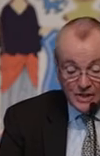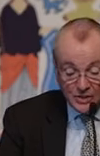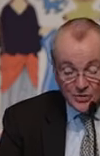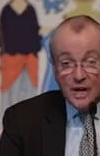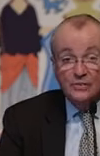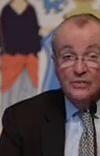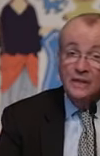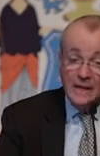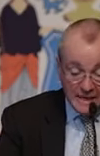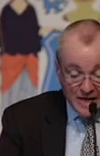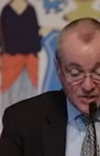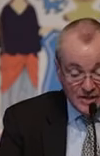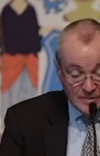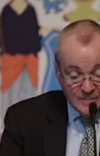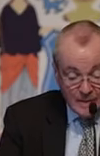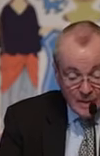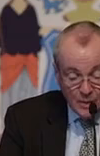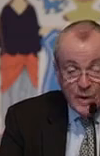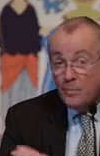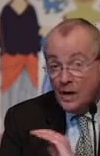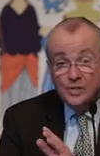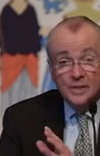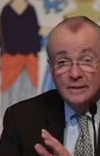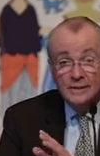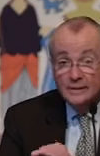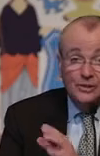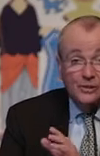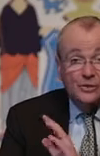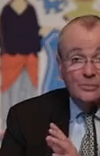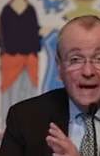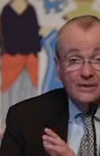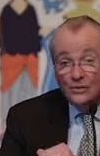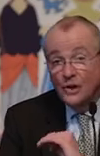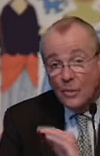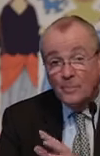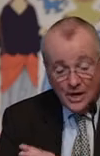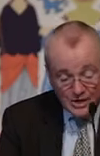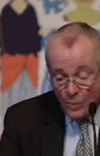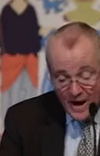test, trace, and isolate. We are punching, good news and bad